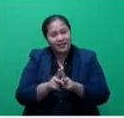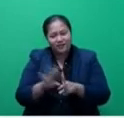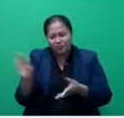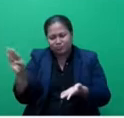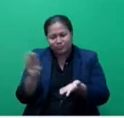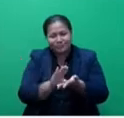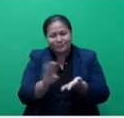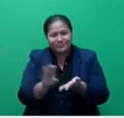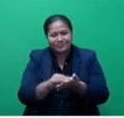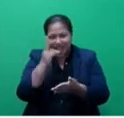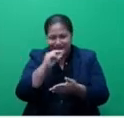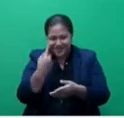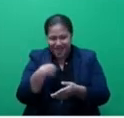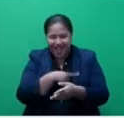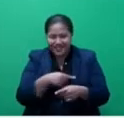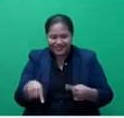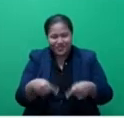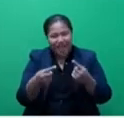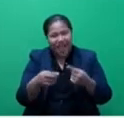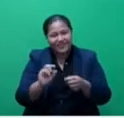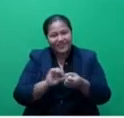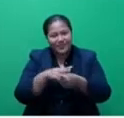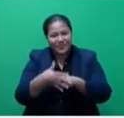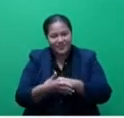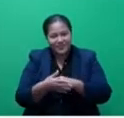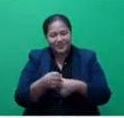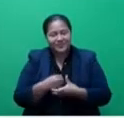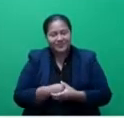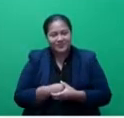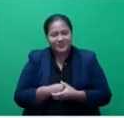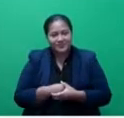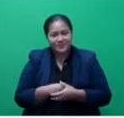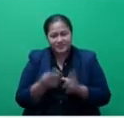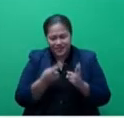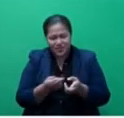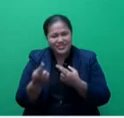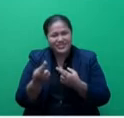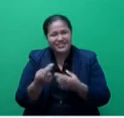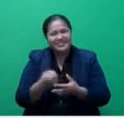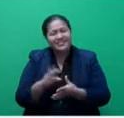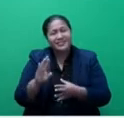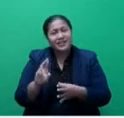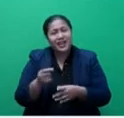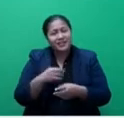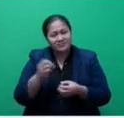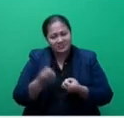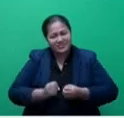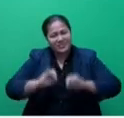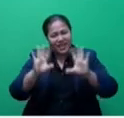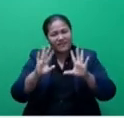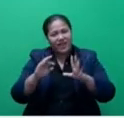us to effectively fight and contain COVID-19. Their resilience, dedication, and sacrifice must be recognized and